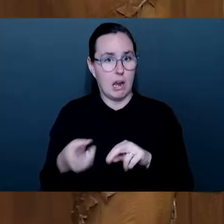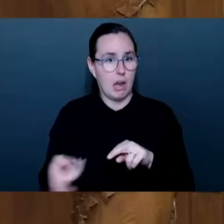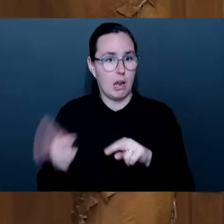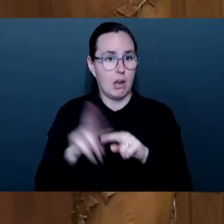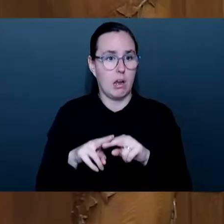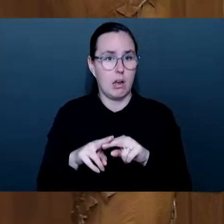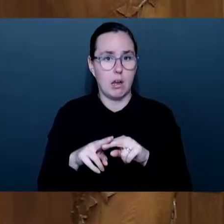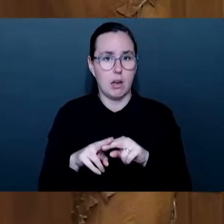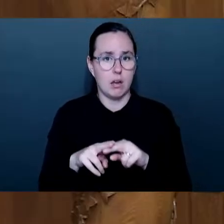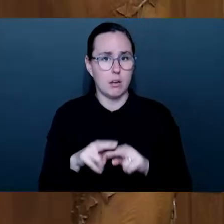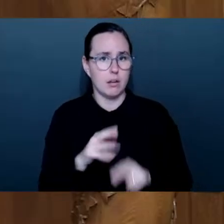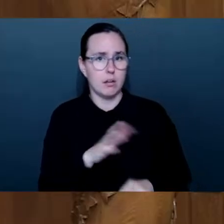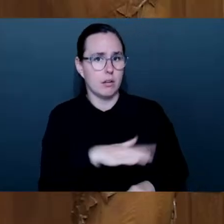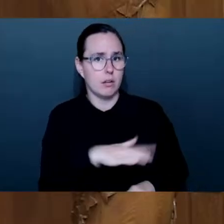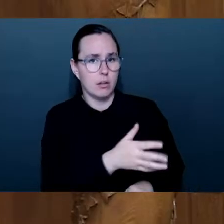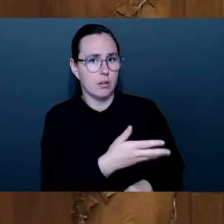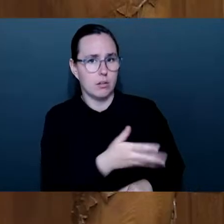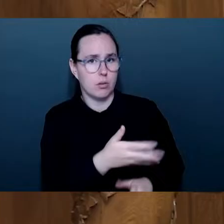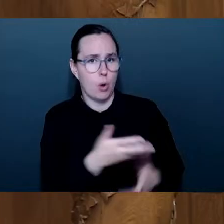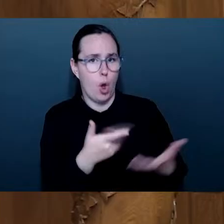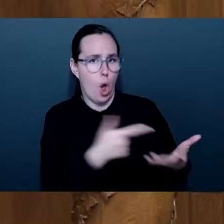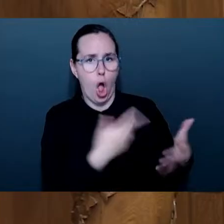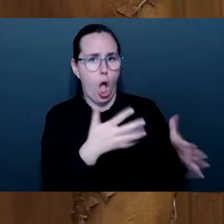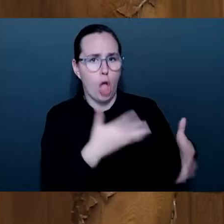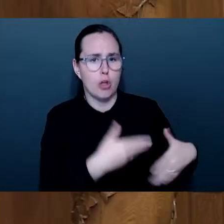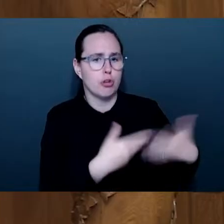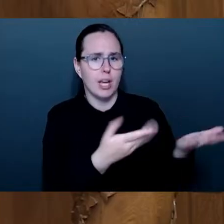House. That will be debated later.